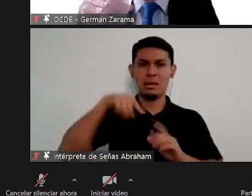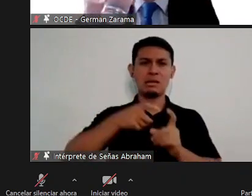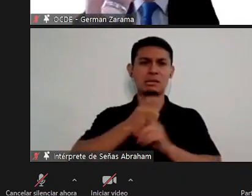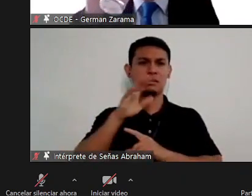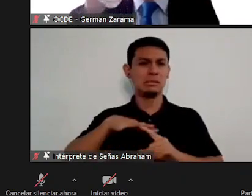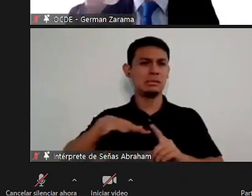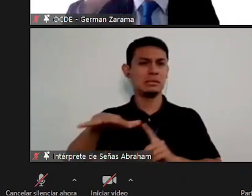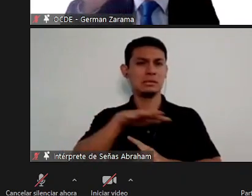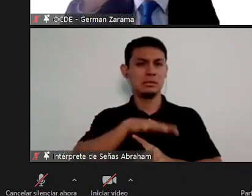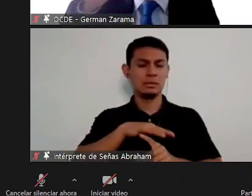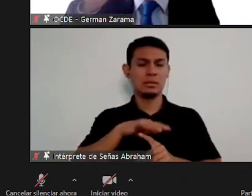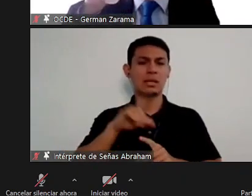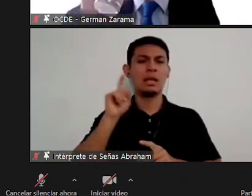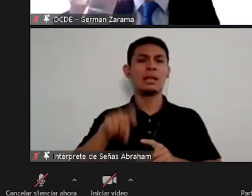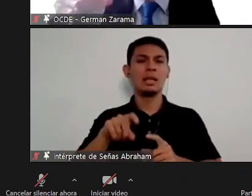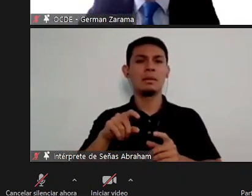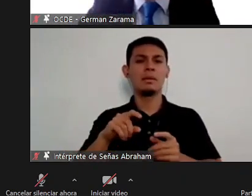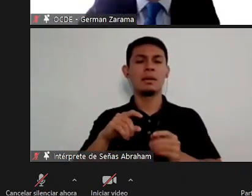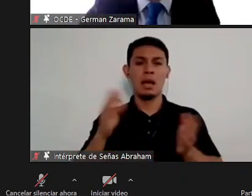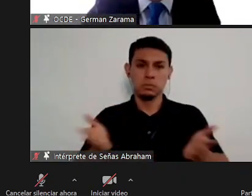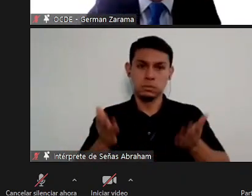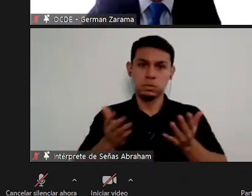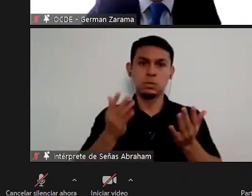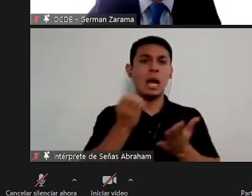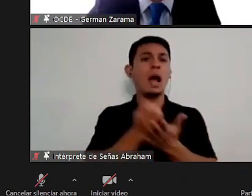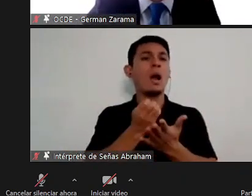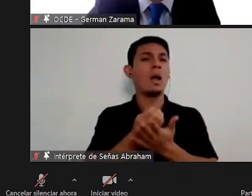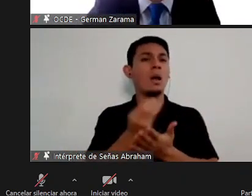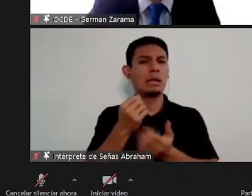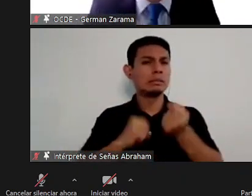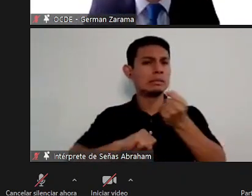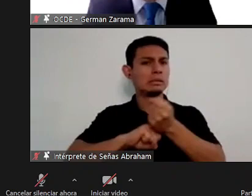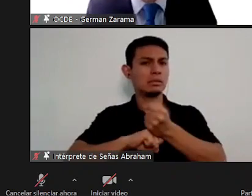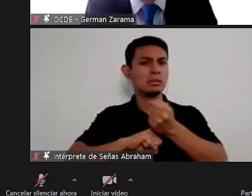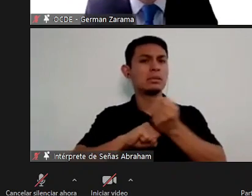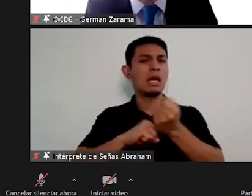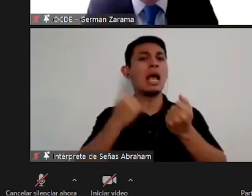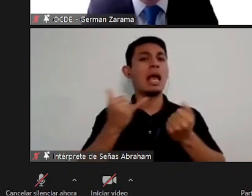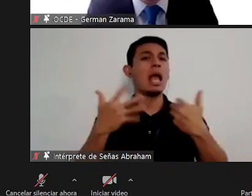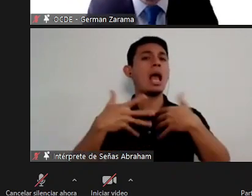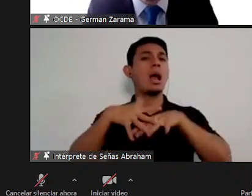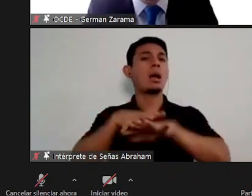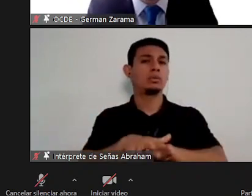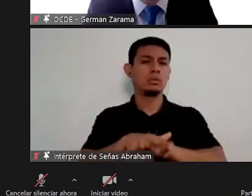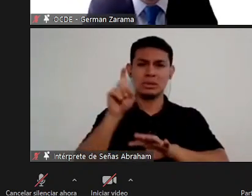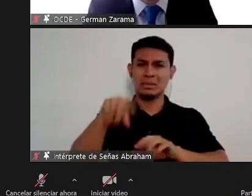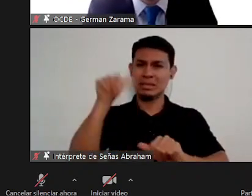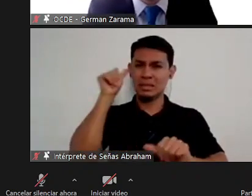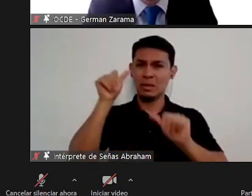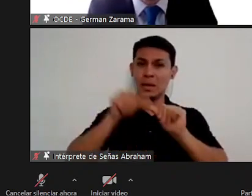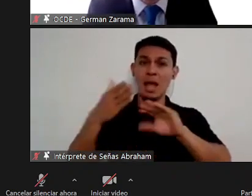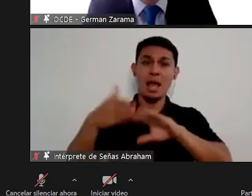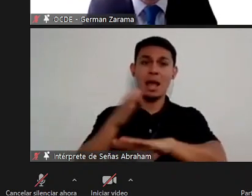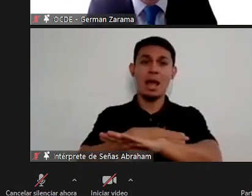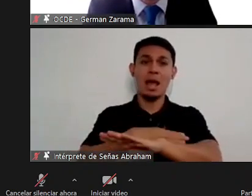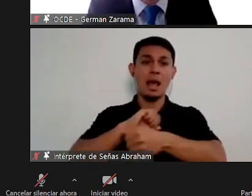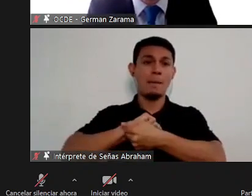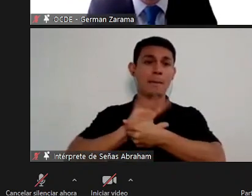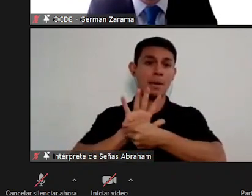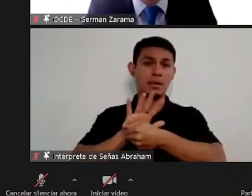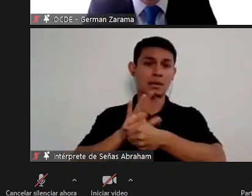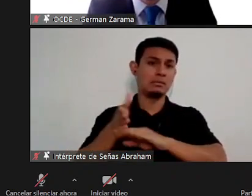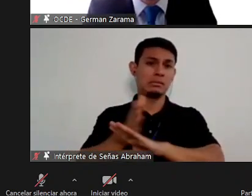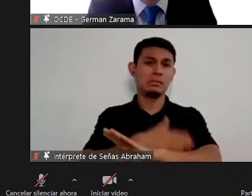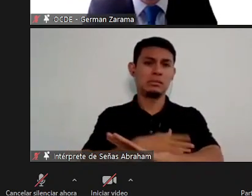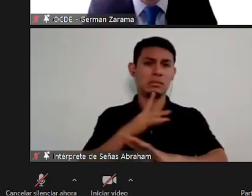implement policies that can mitigate these effects and can have a sustainable economic reactivation that is also inclusive before